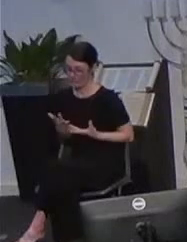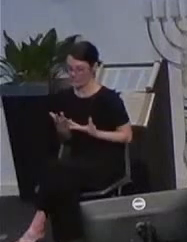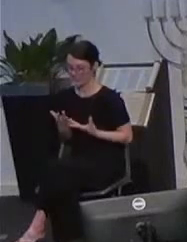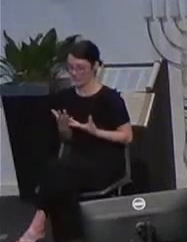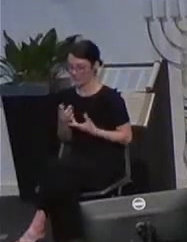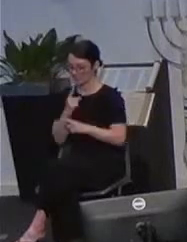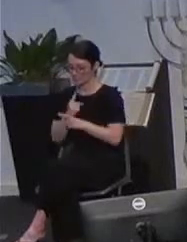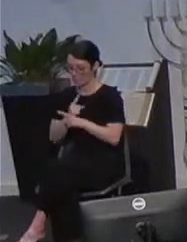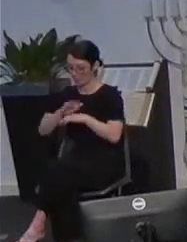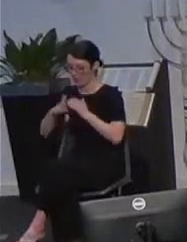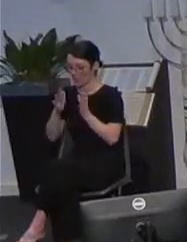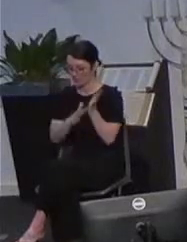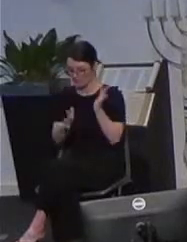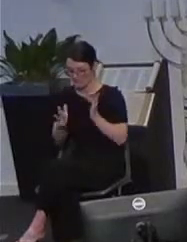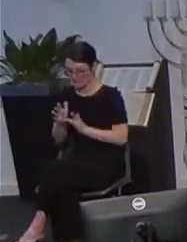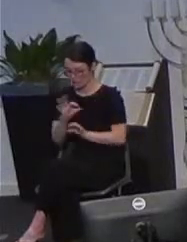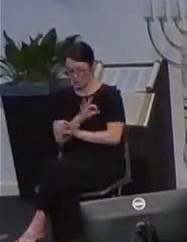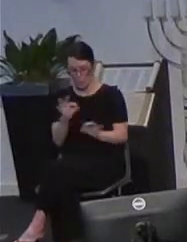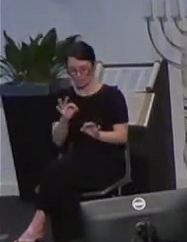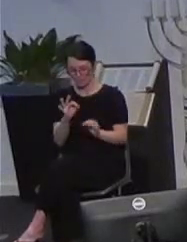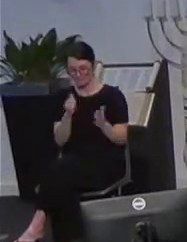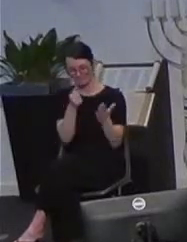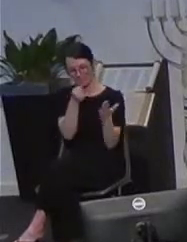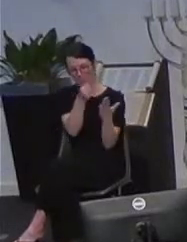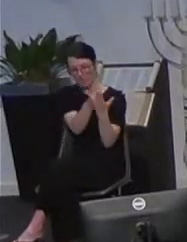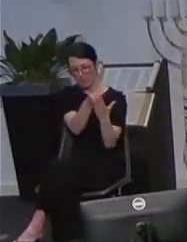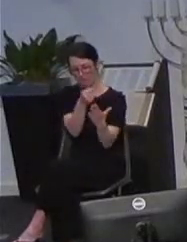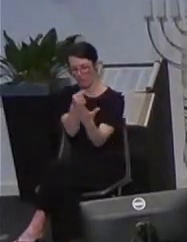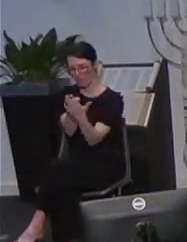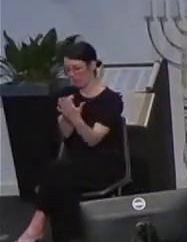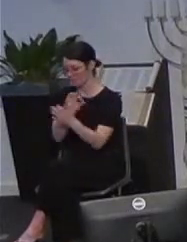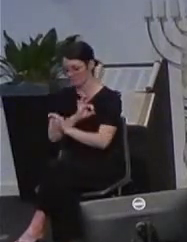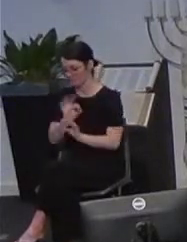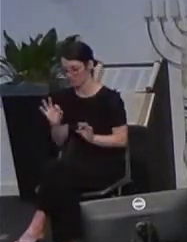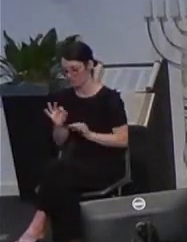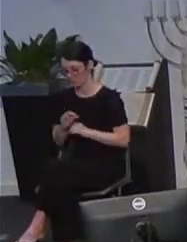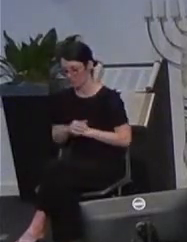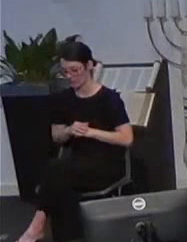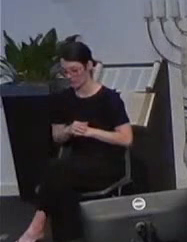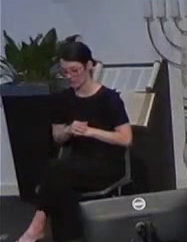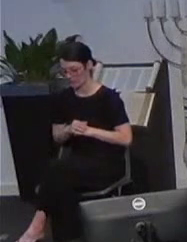any other stumbling block in the way of people coming to you, but help us, Lord,